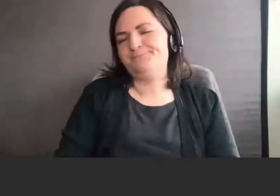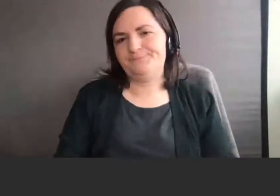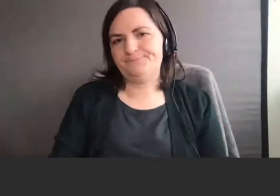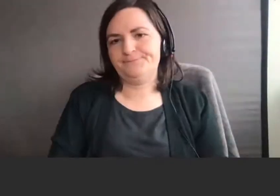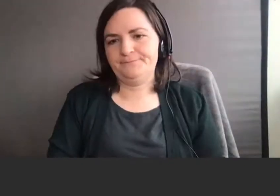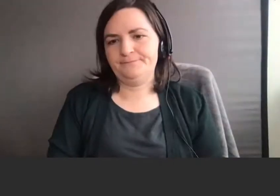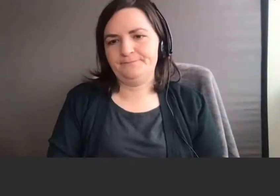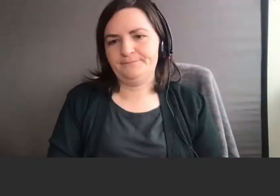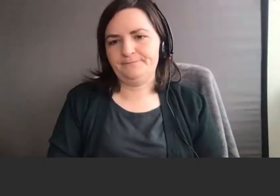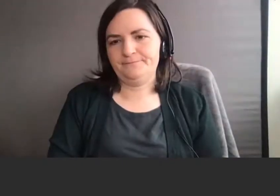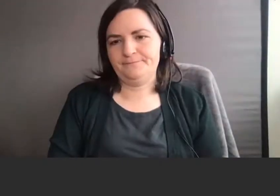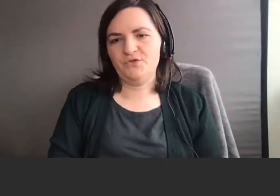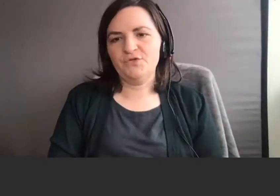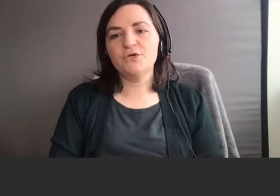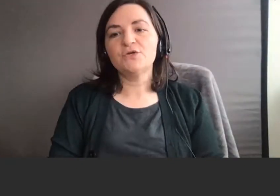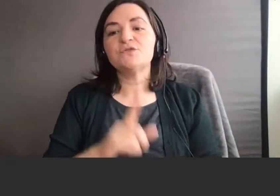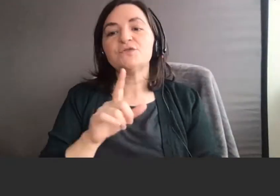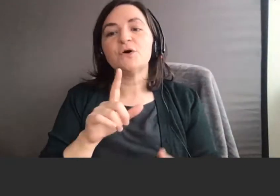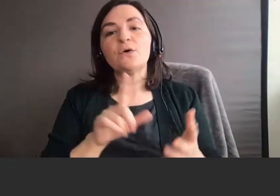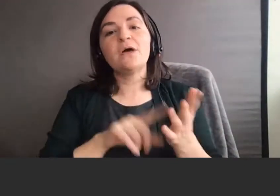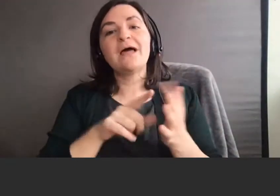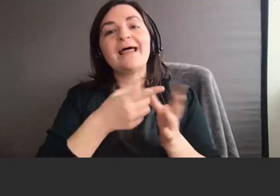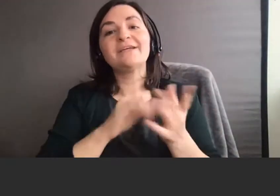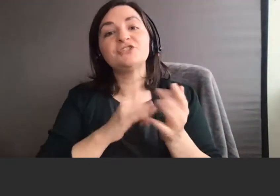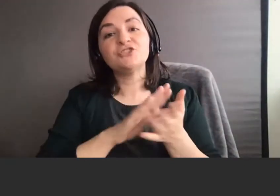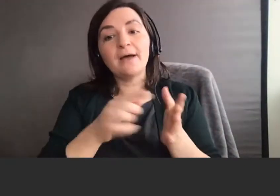Aisha, does that make sense?